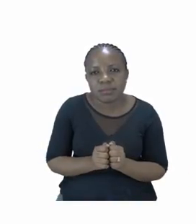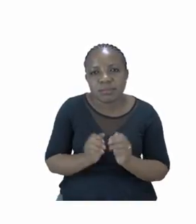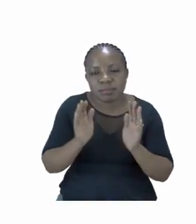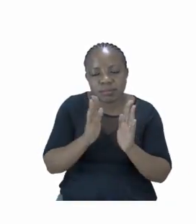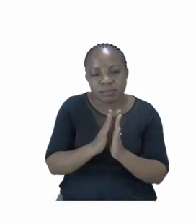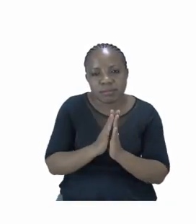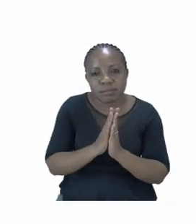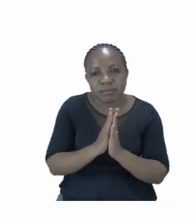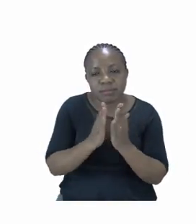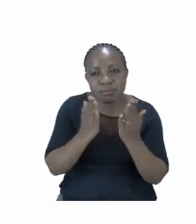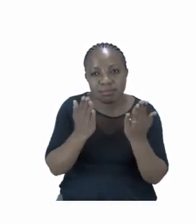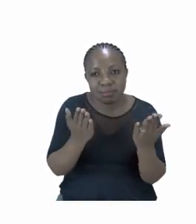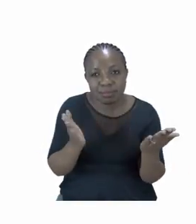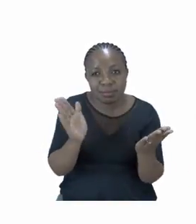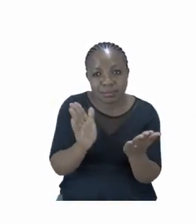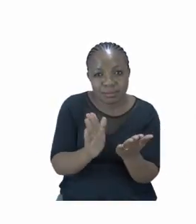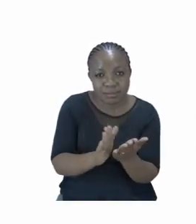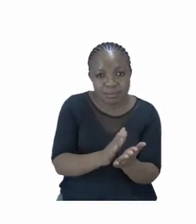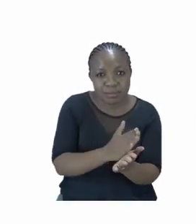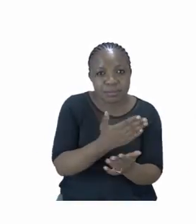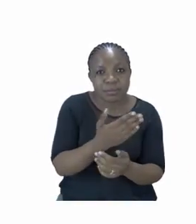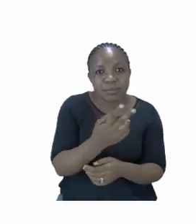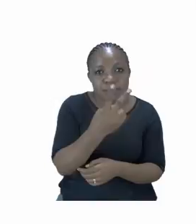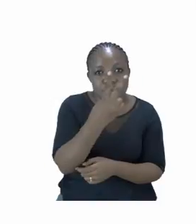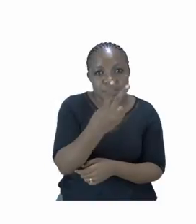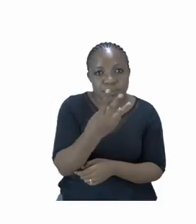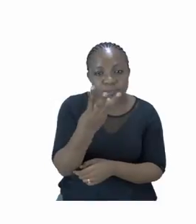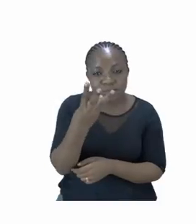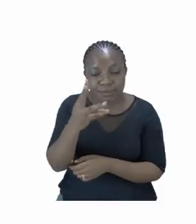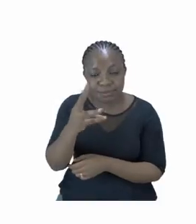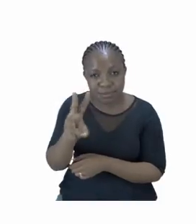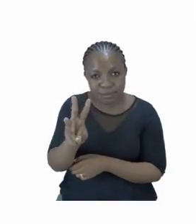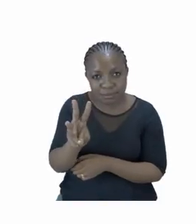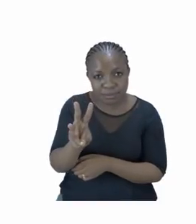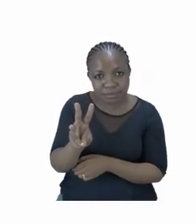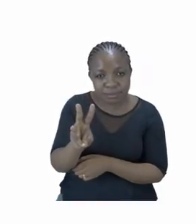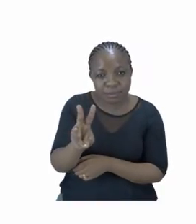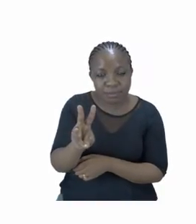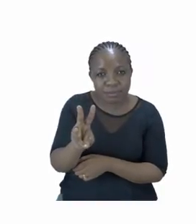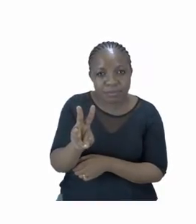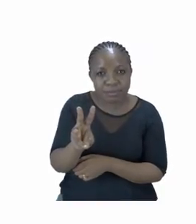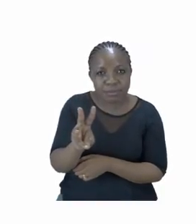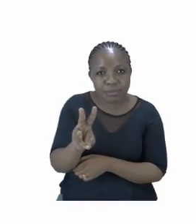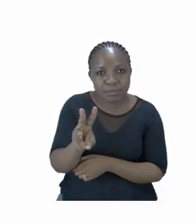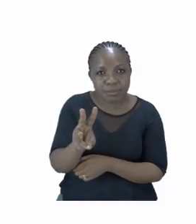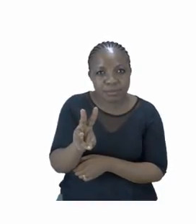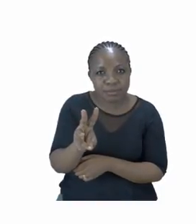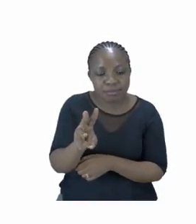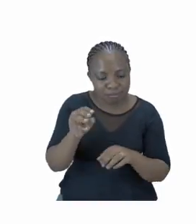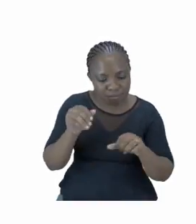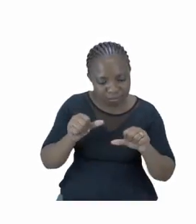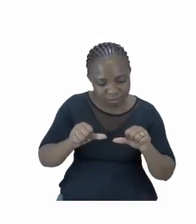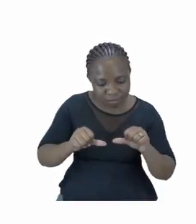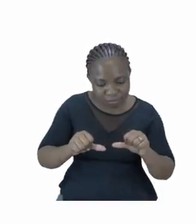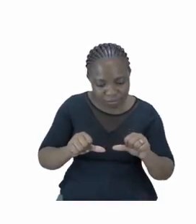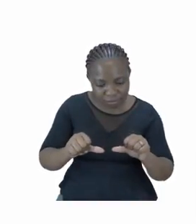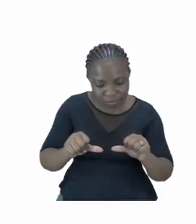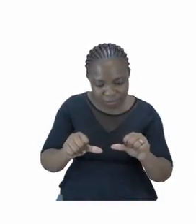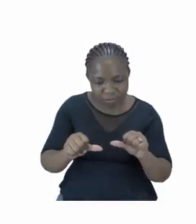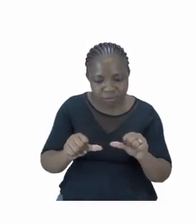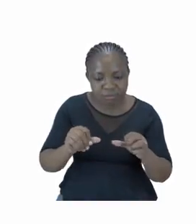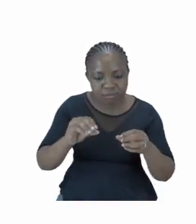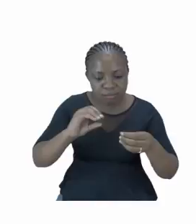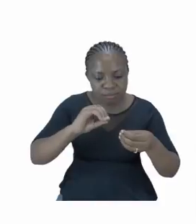page 26. On page 26, we are continuing with our